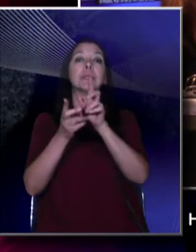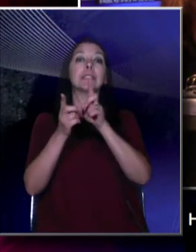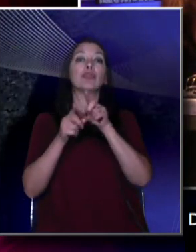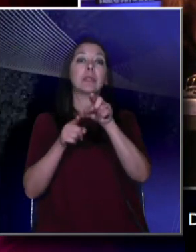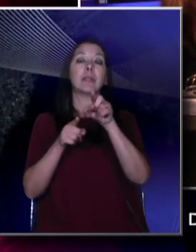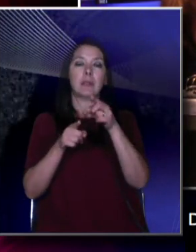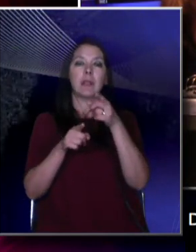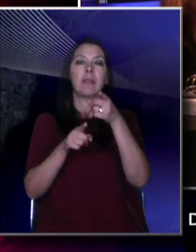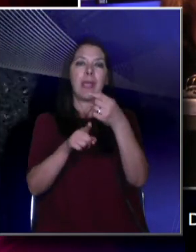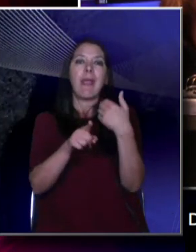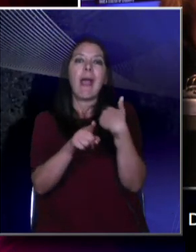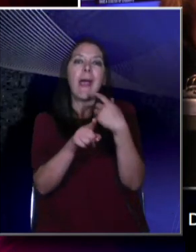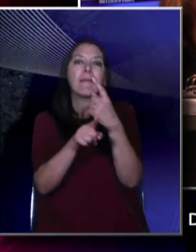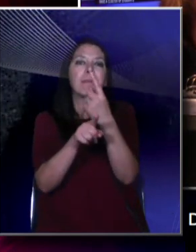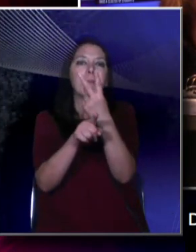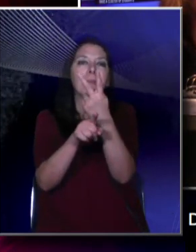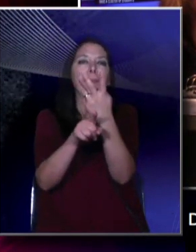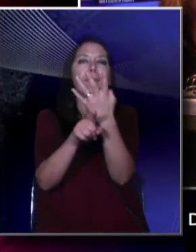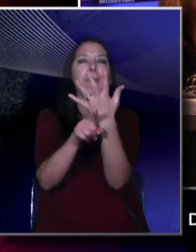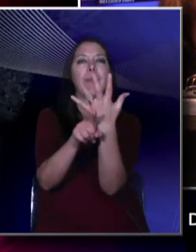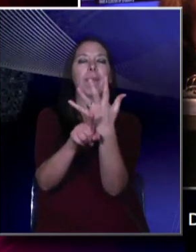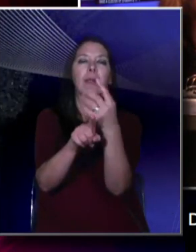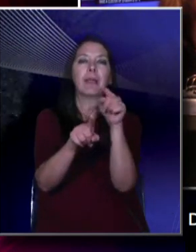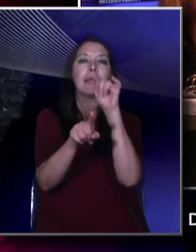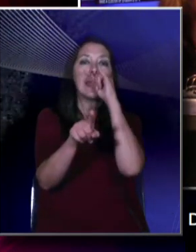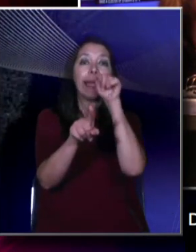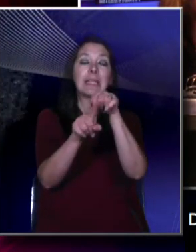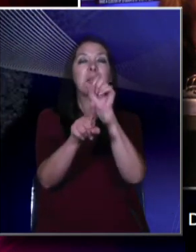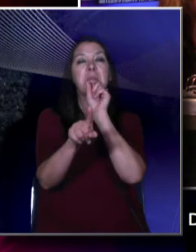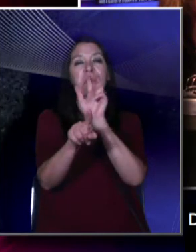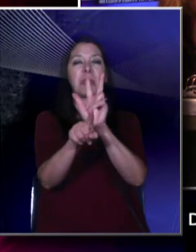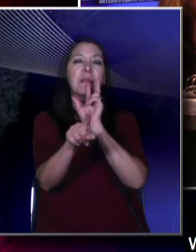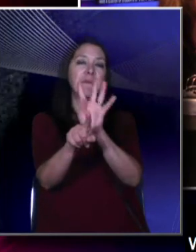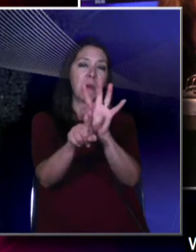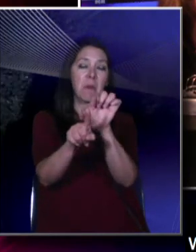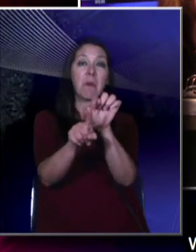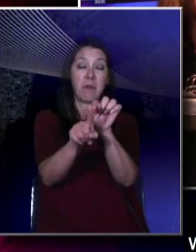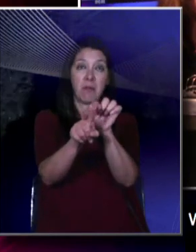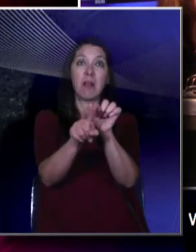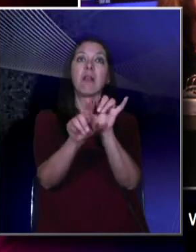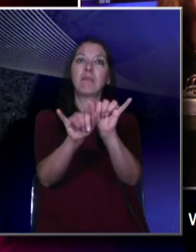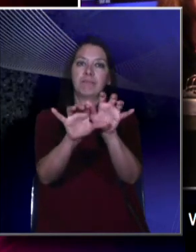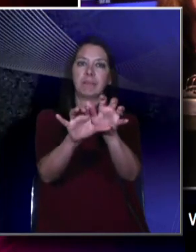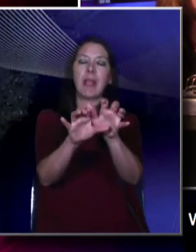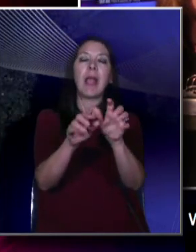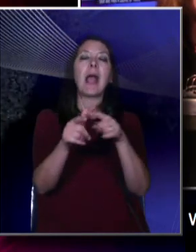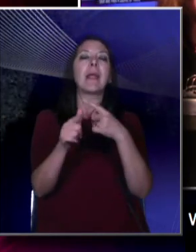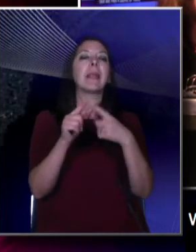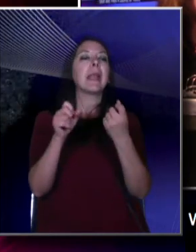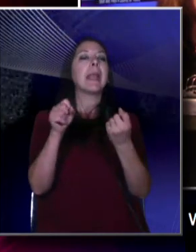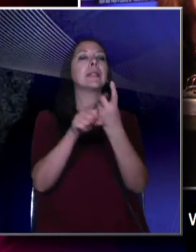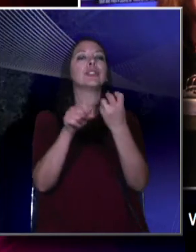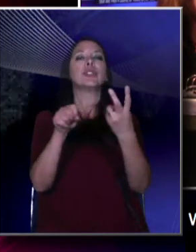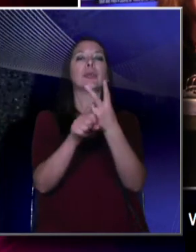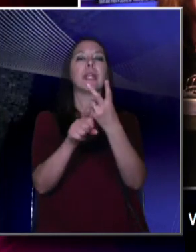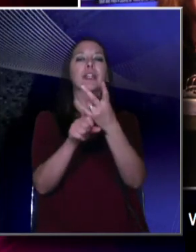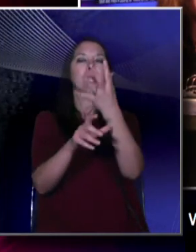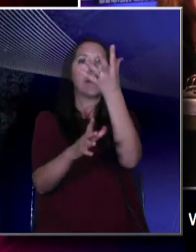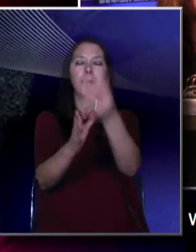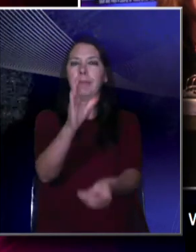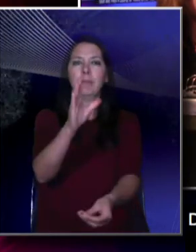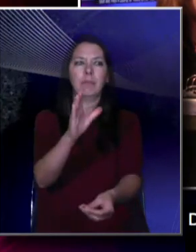of students, of 3 or 4-year-olds or that, and then a couple of years later they all disappear. So, and